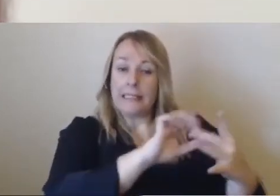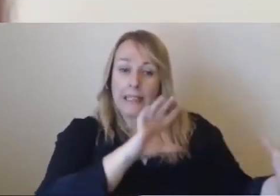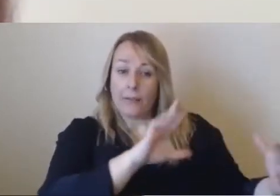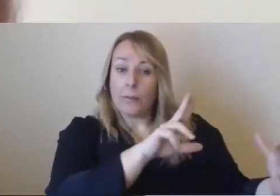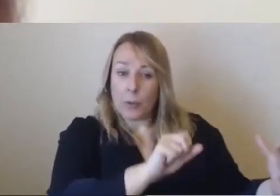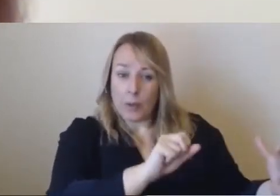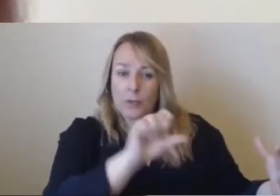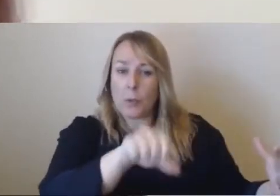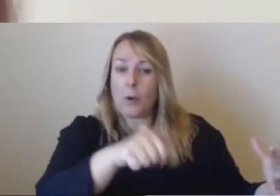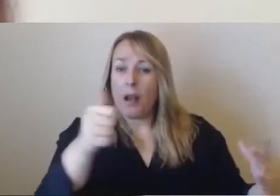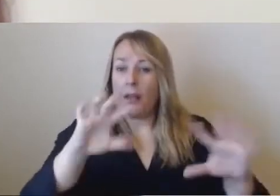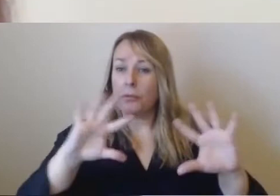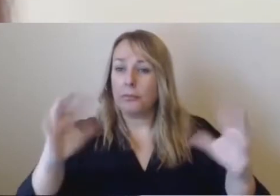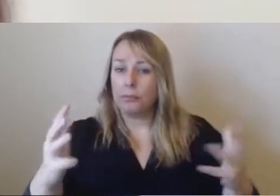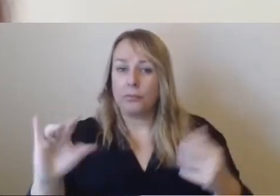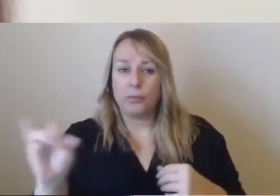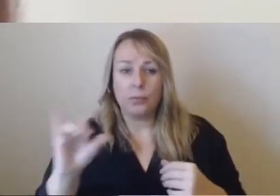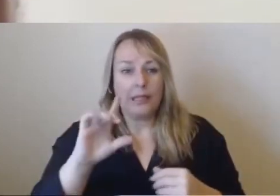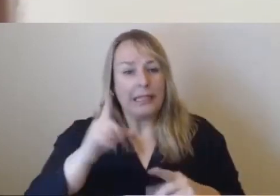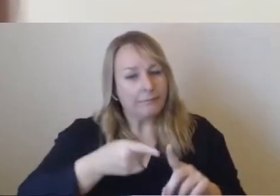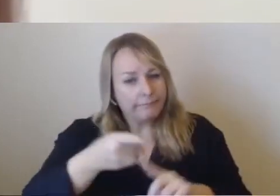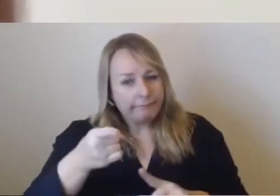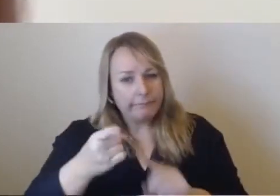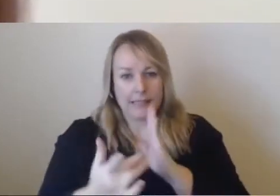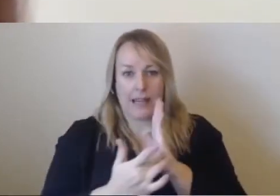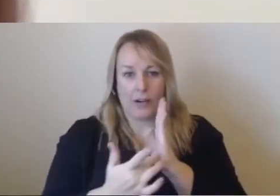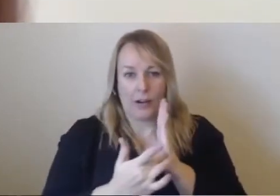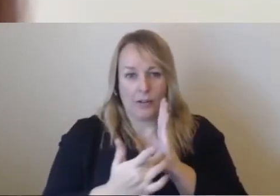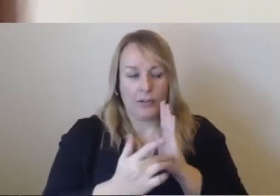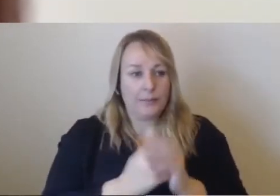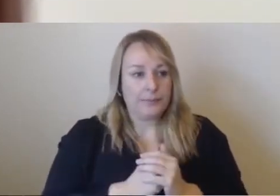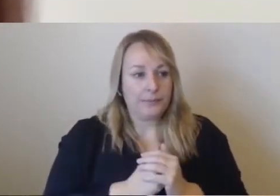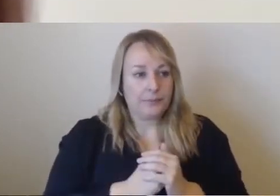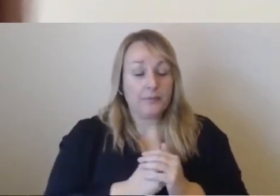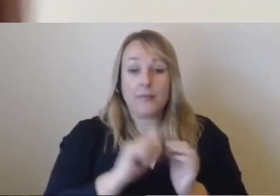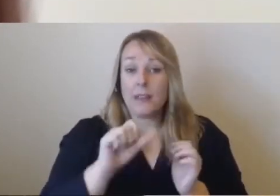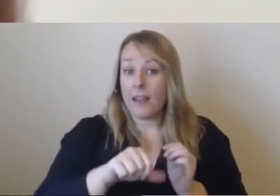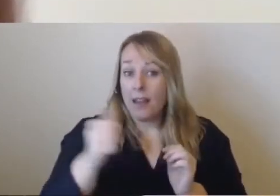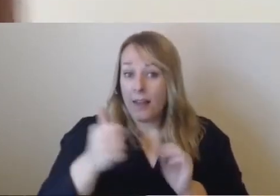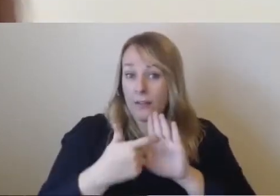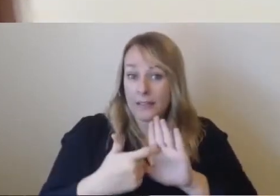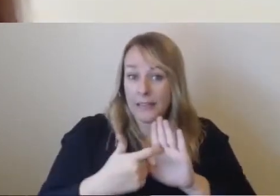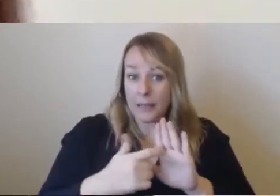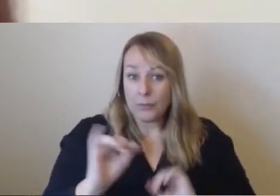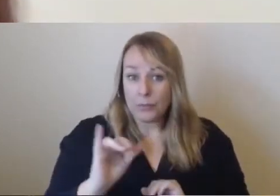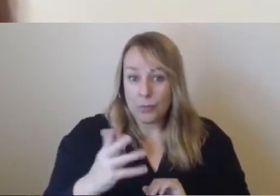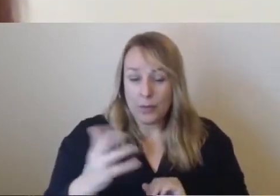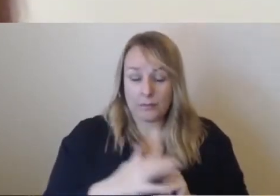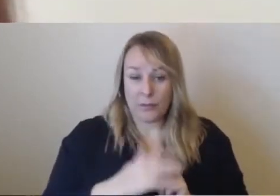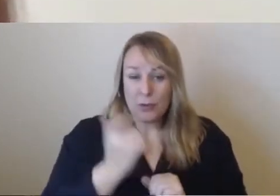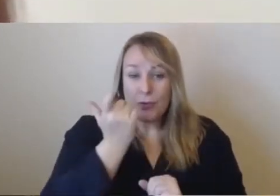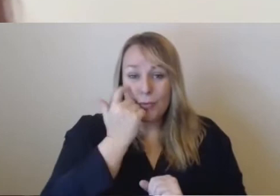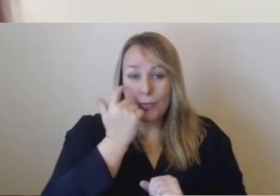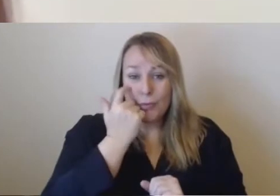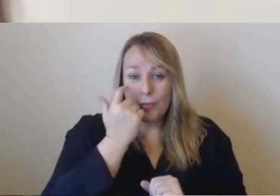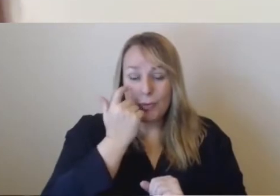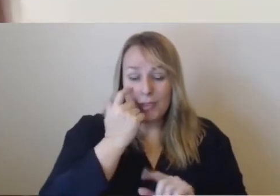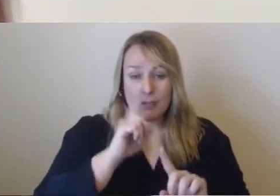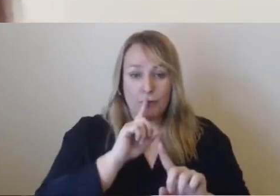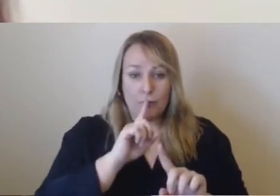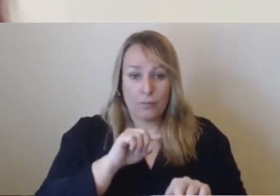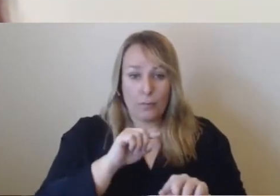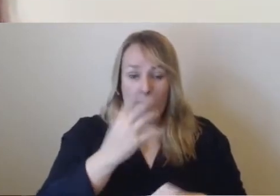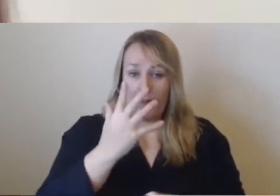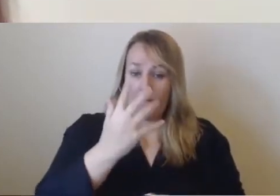high technology areas. Another example of this on self-reliance is if you look at the most recent reporting on the upcoming